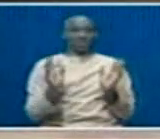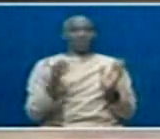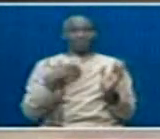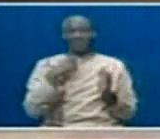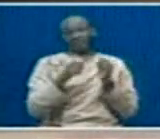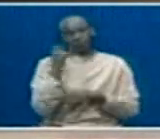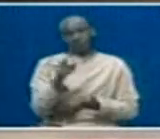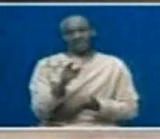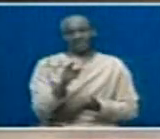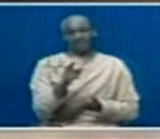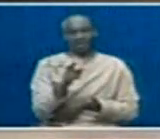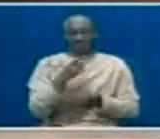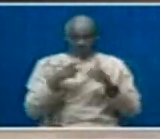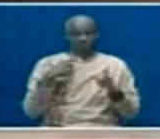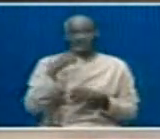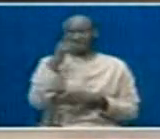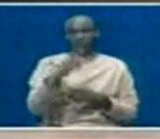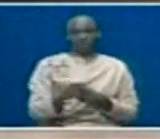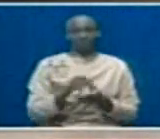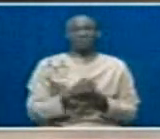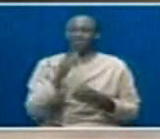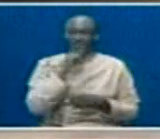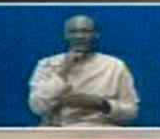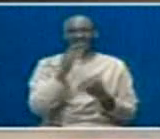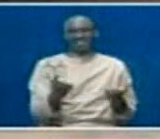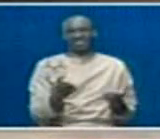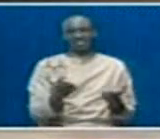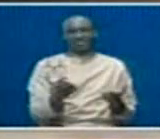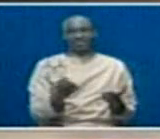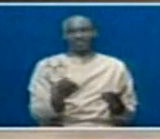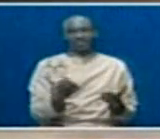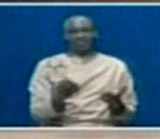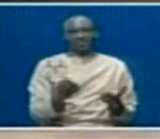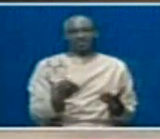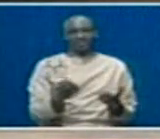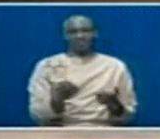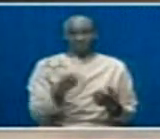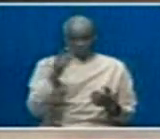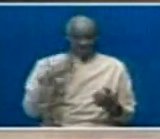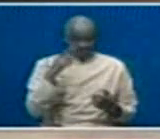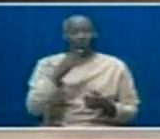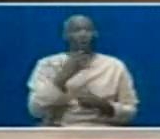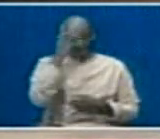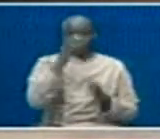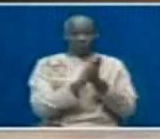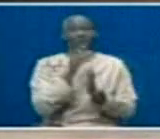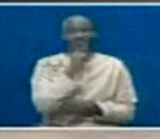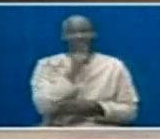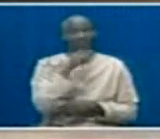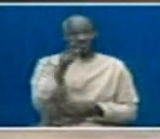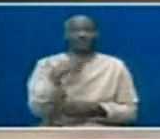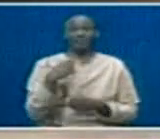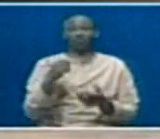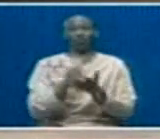I refuse because I say, come on. You can't do that. Yeah. It used to upset my father because my father had an